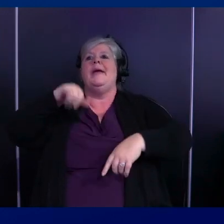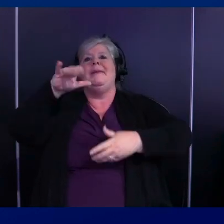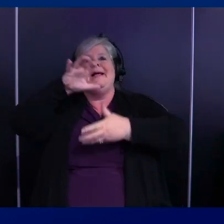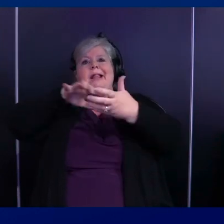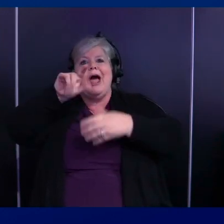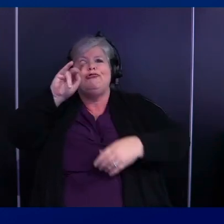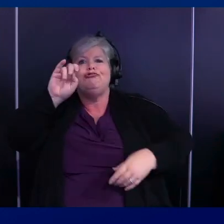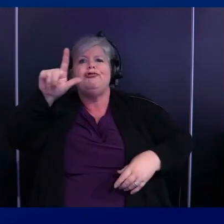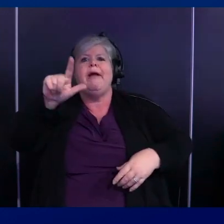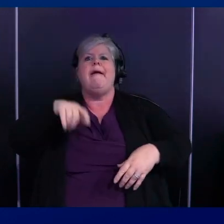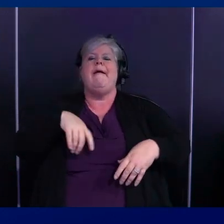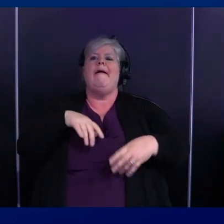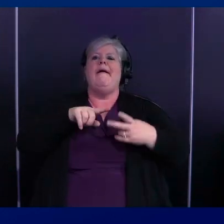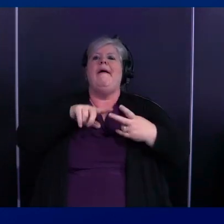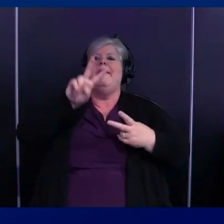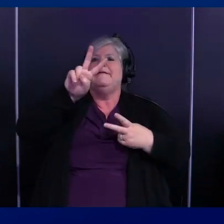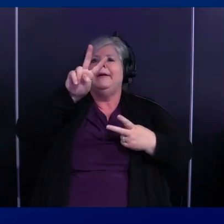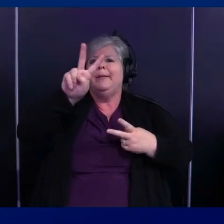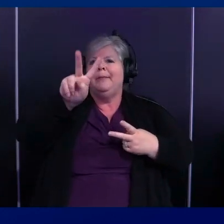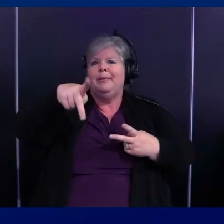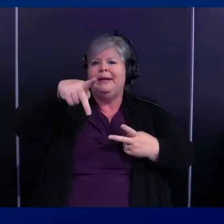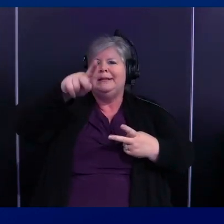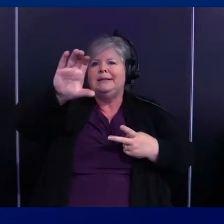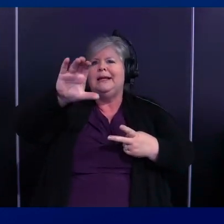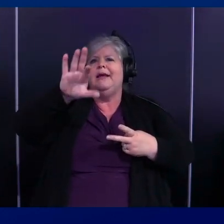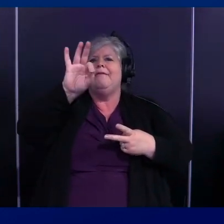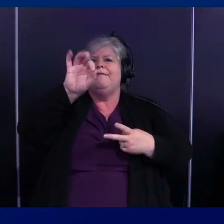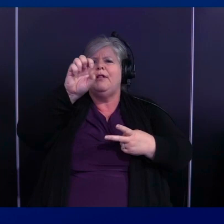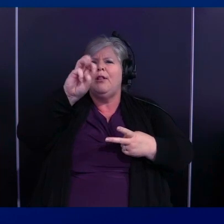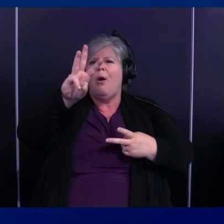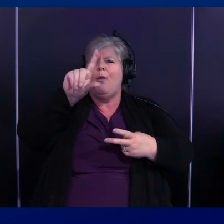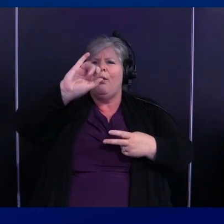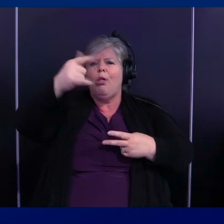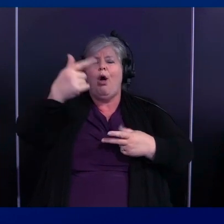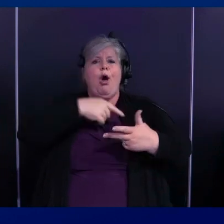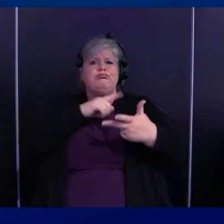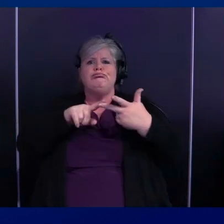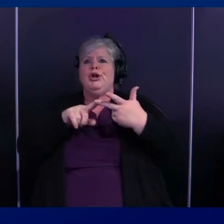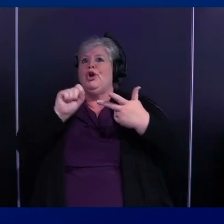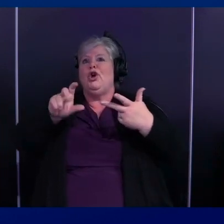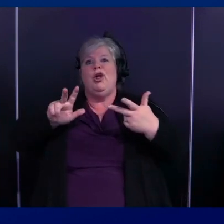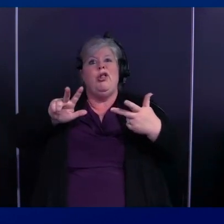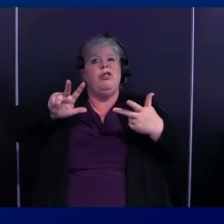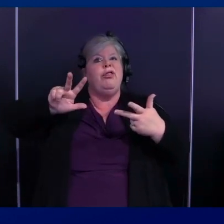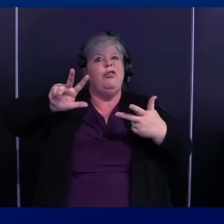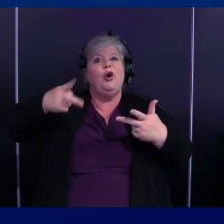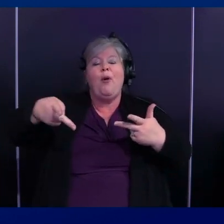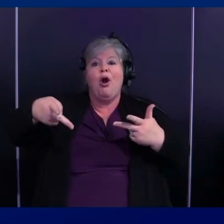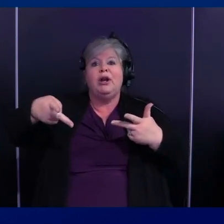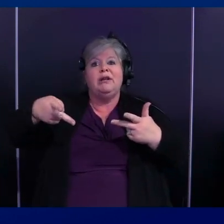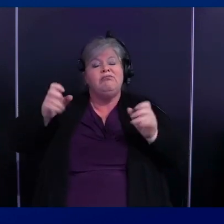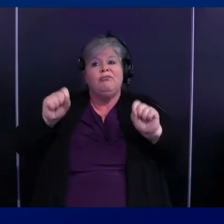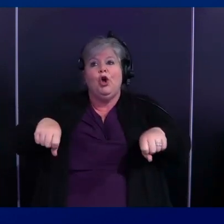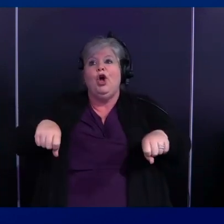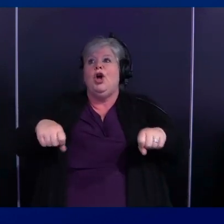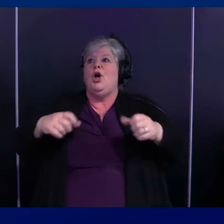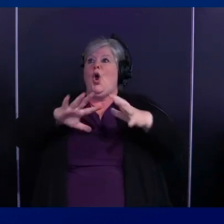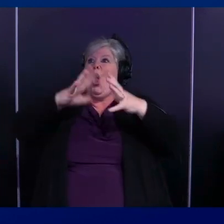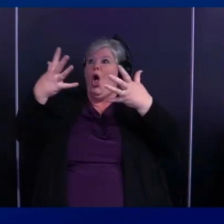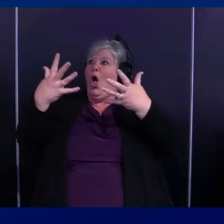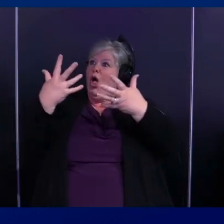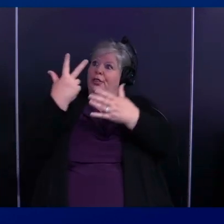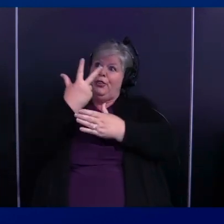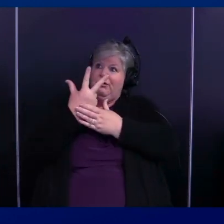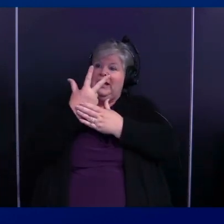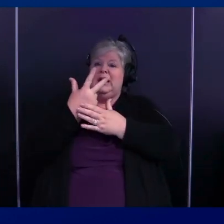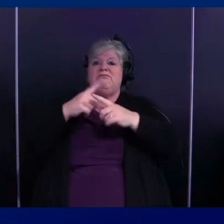CloudTrail or your VPC flow logs, or they could be from third parties and really combining them. And